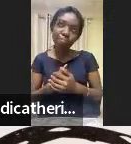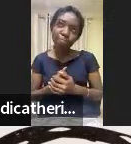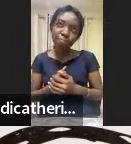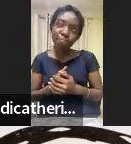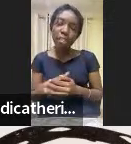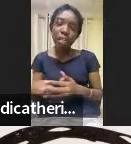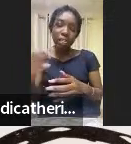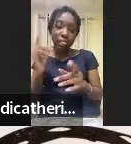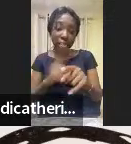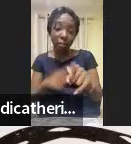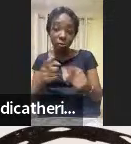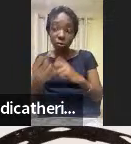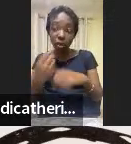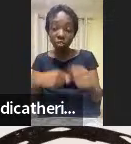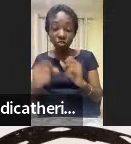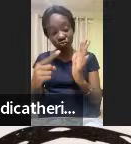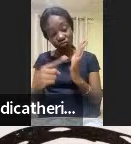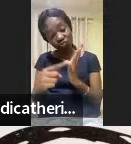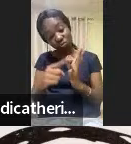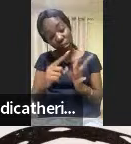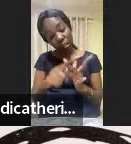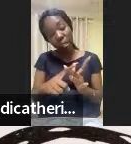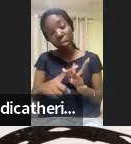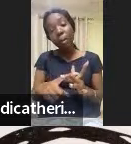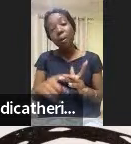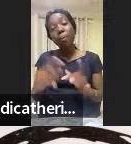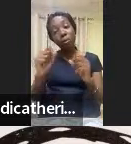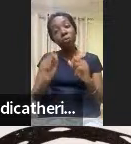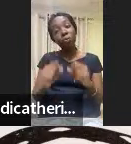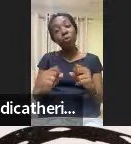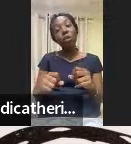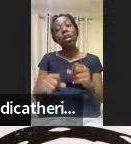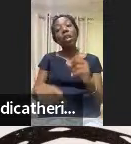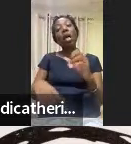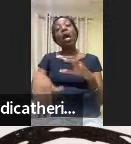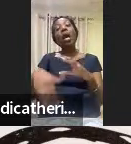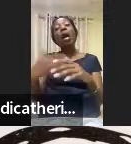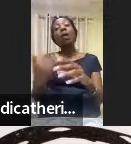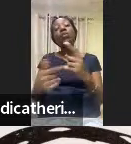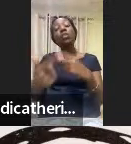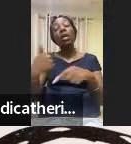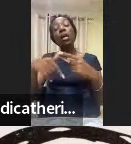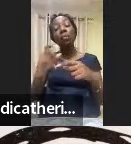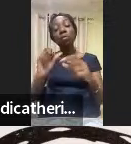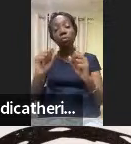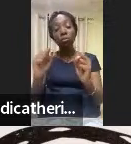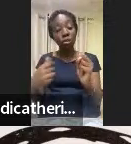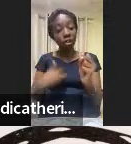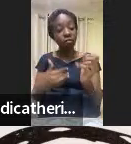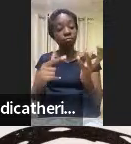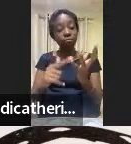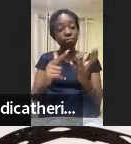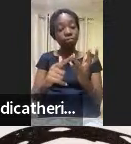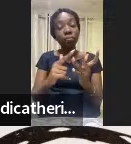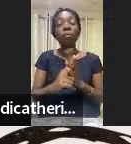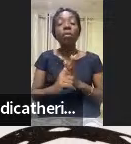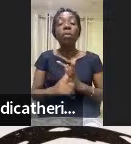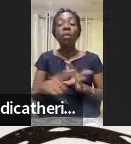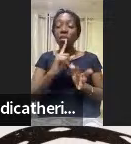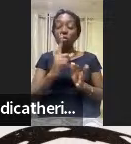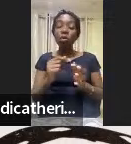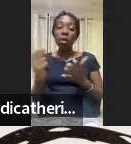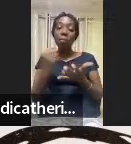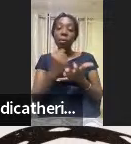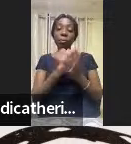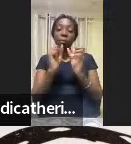turn, then be selfish and be deliberate and help the employees invest on themselves, because you have